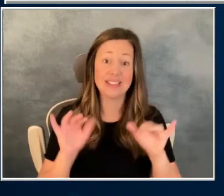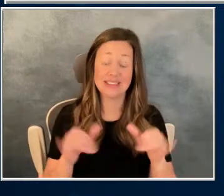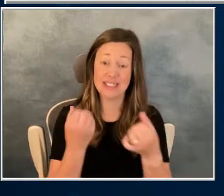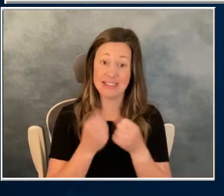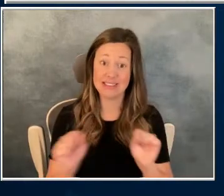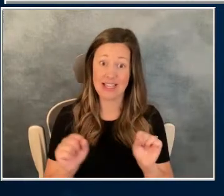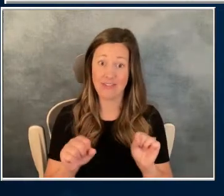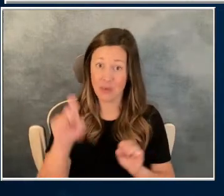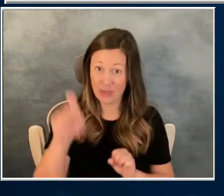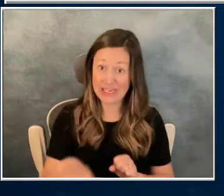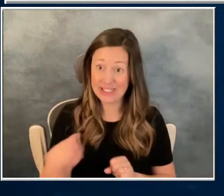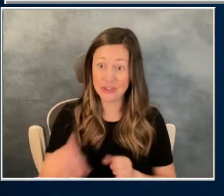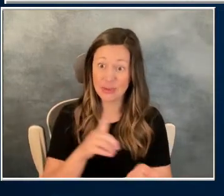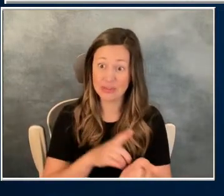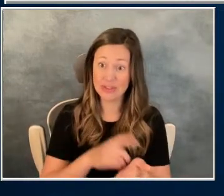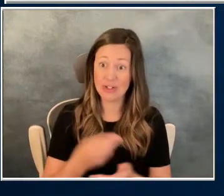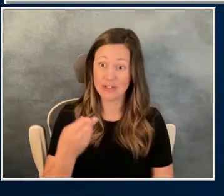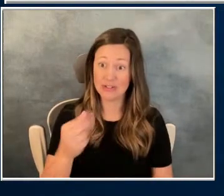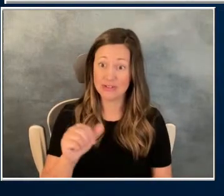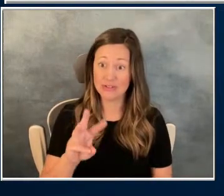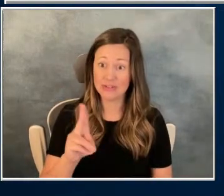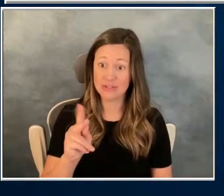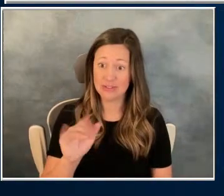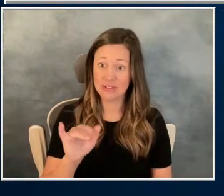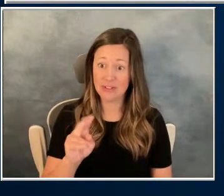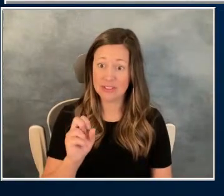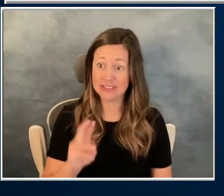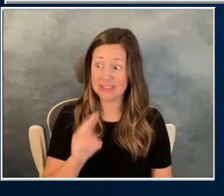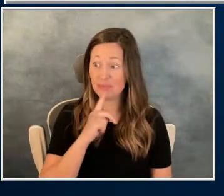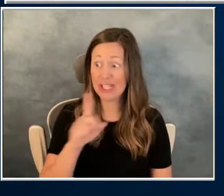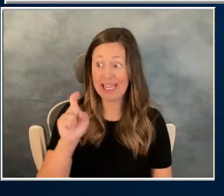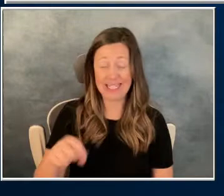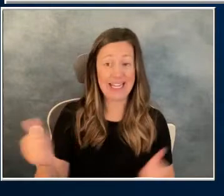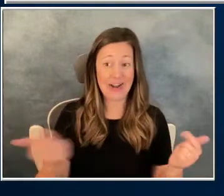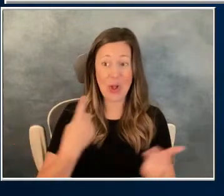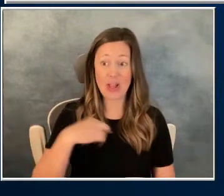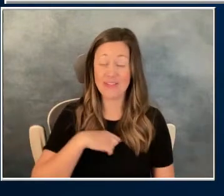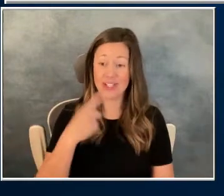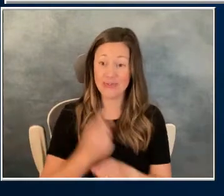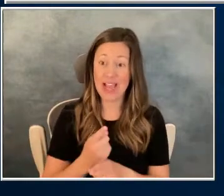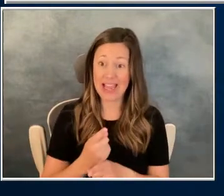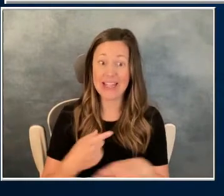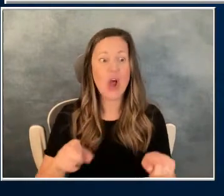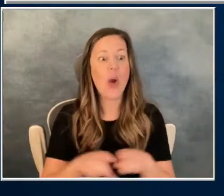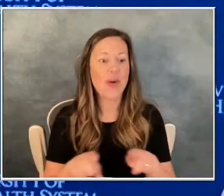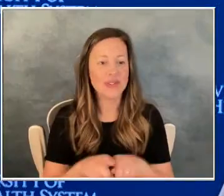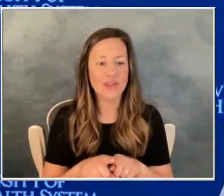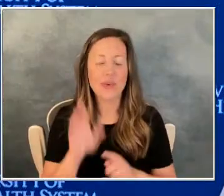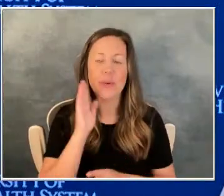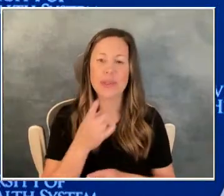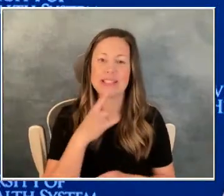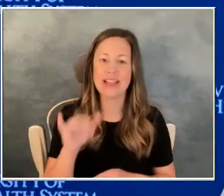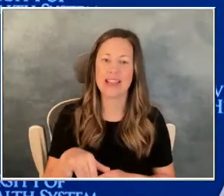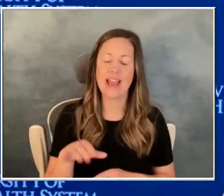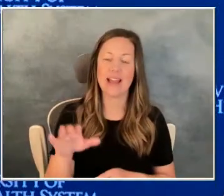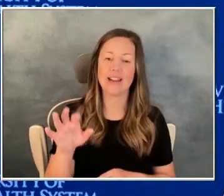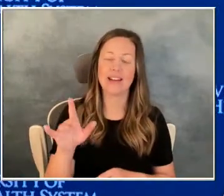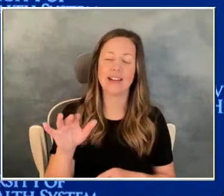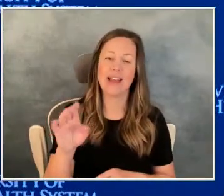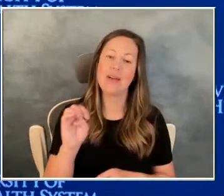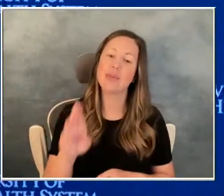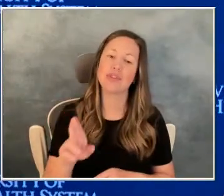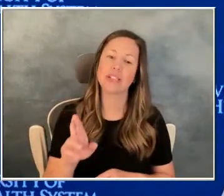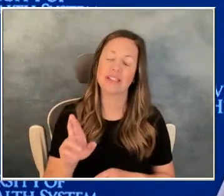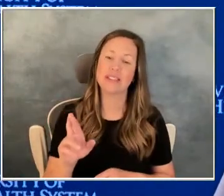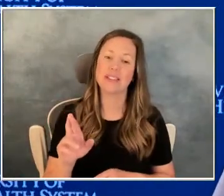Dr. Hawkinson. You can't Well, be lighting we'll off be around. We need fireworks all of on us, the yeah, right? we need, I mean, all of us. And I would say that our emergency medicine colleagues are